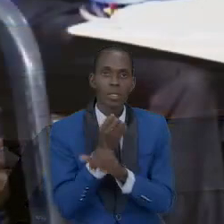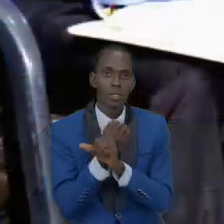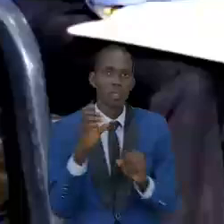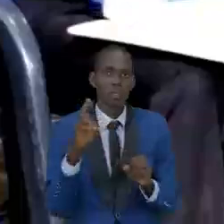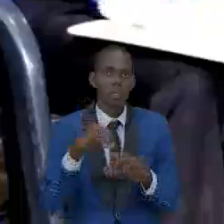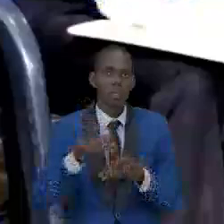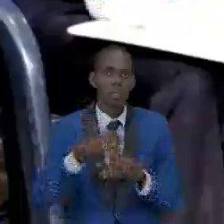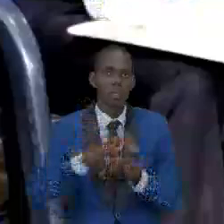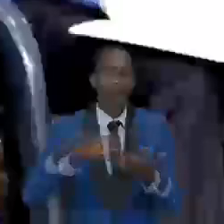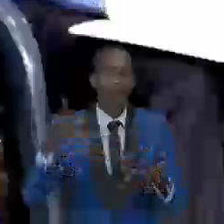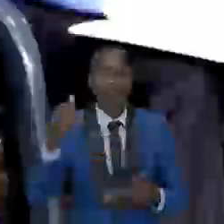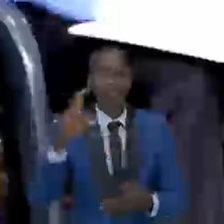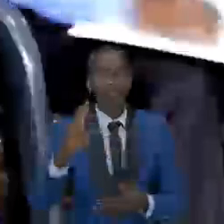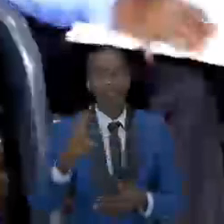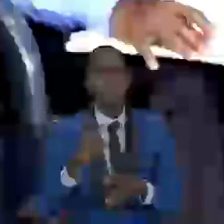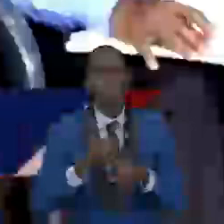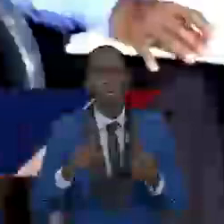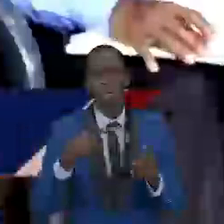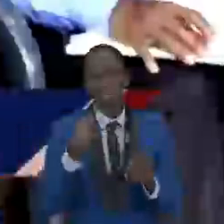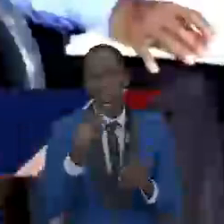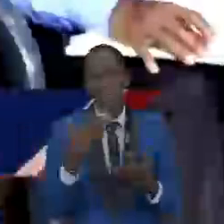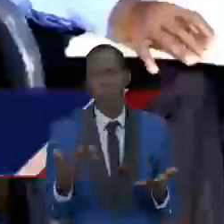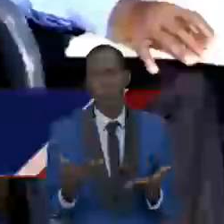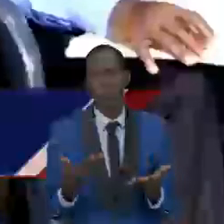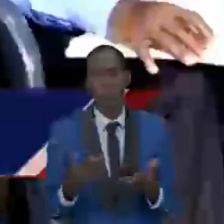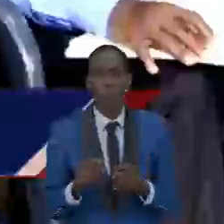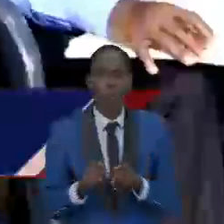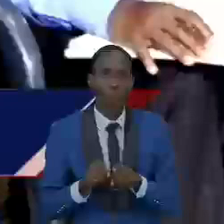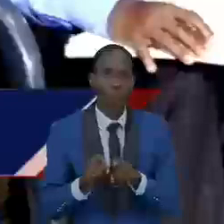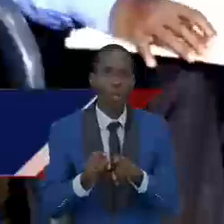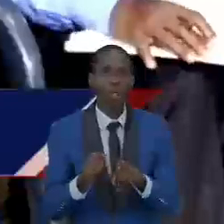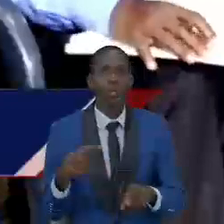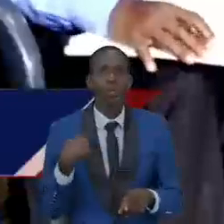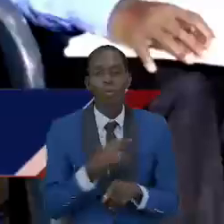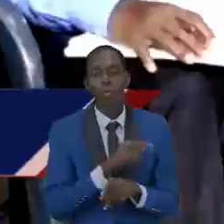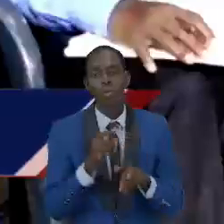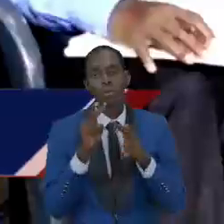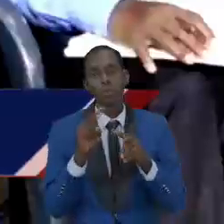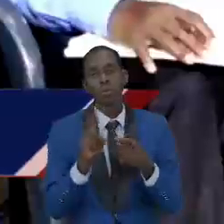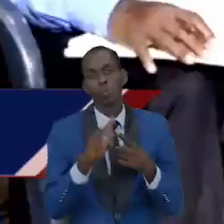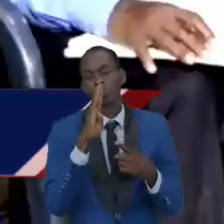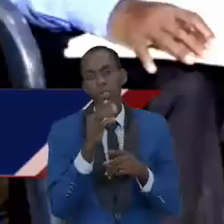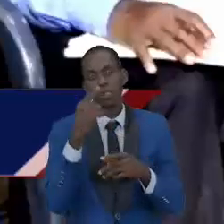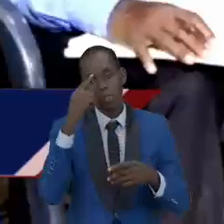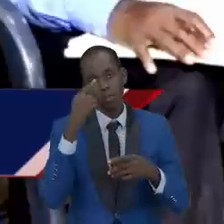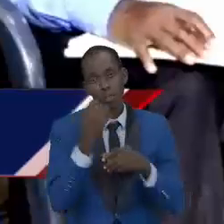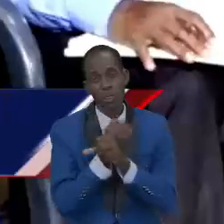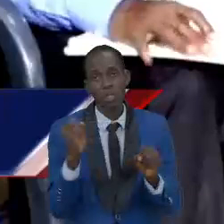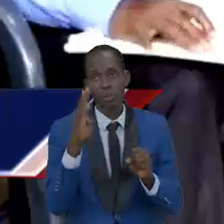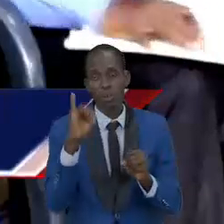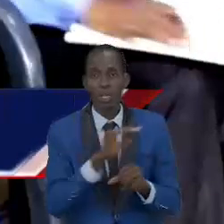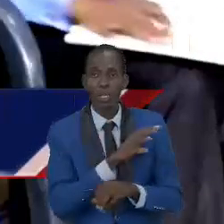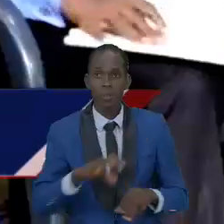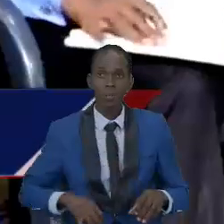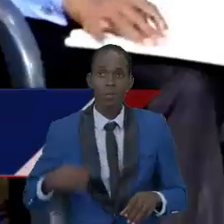17, it says, but if, while we seek to be justified by Christ, we